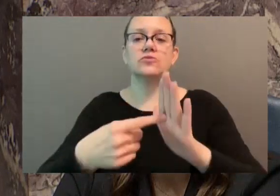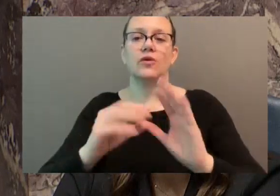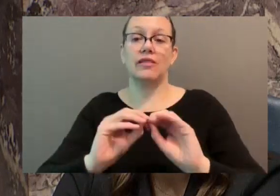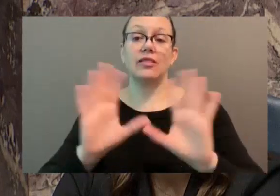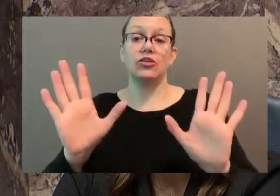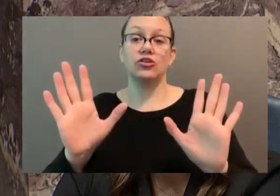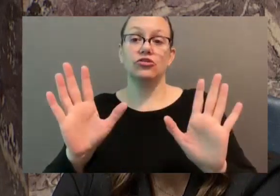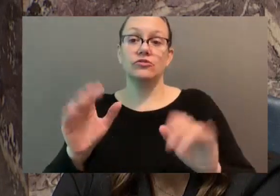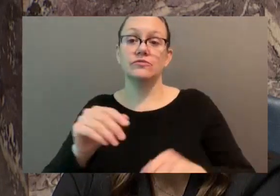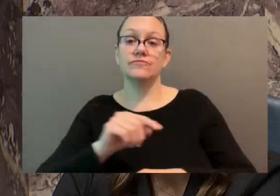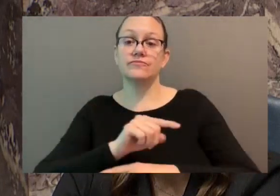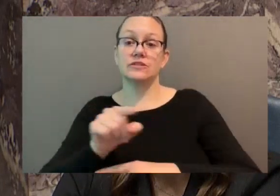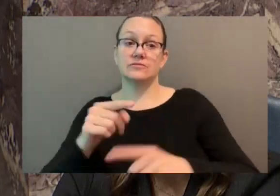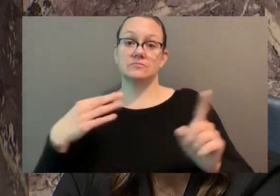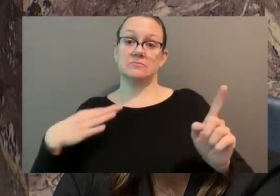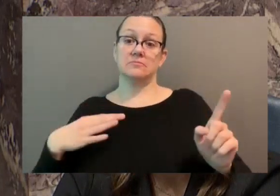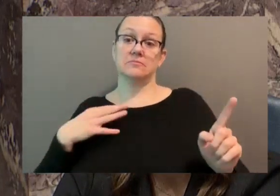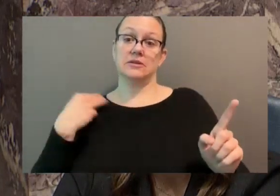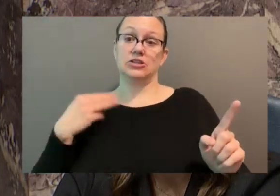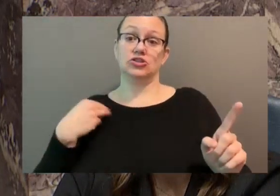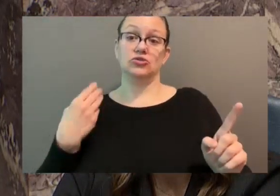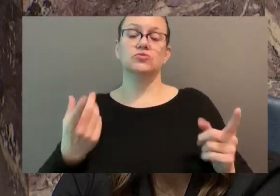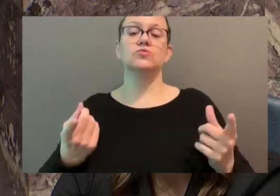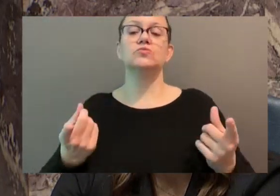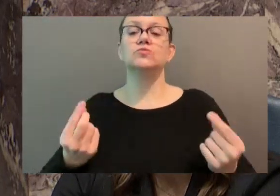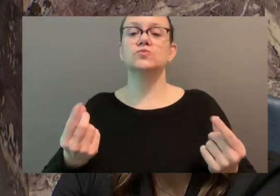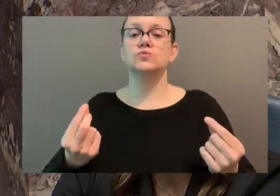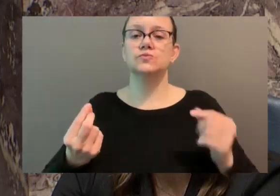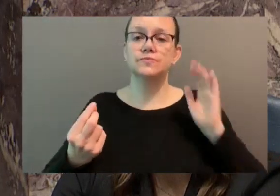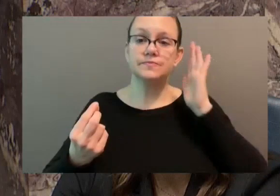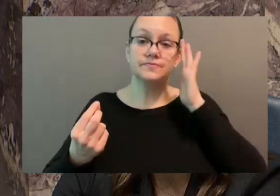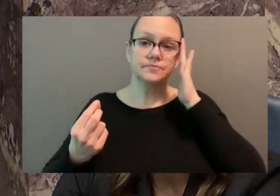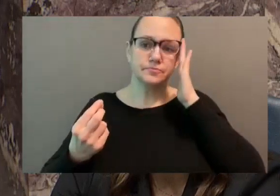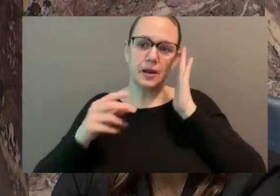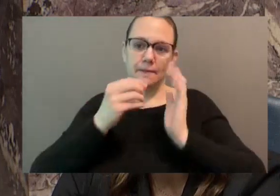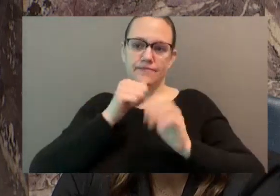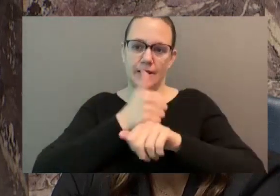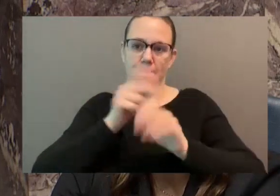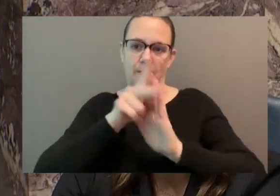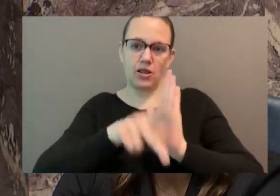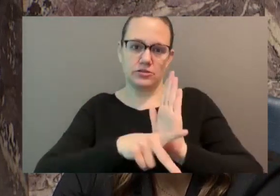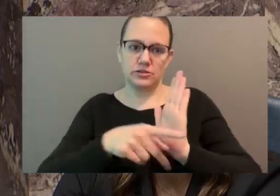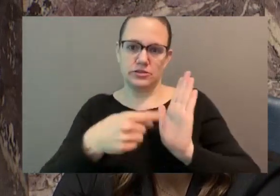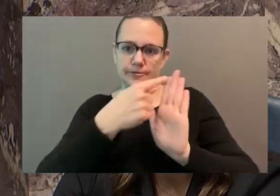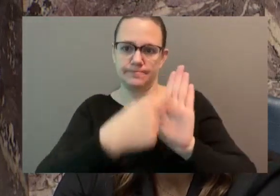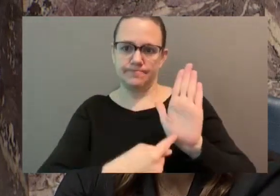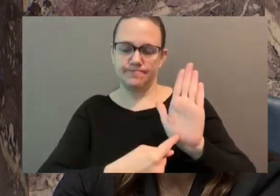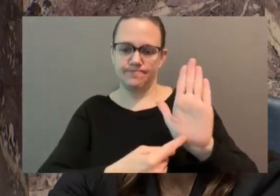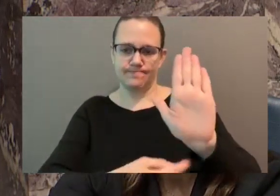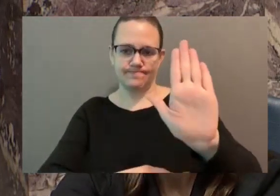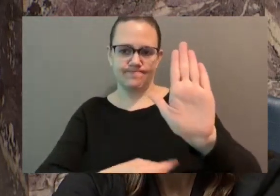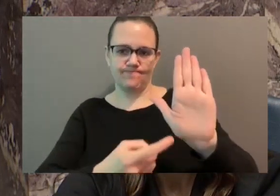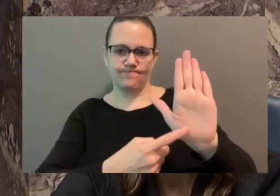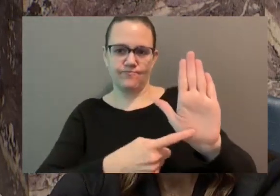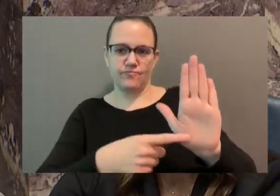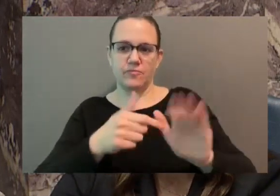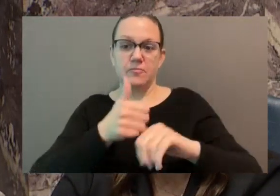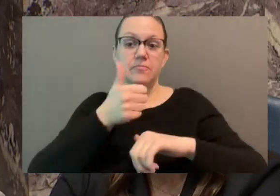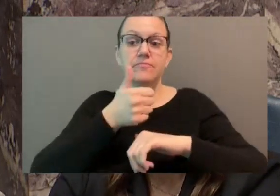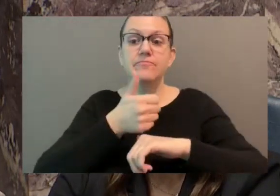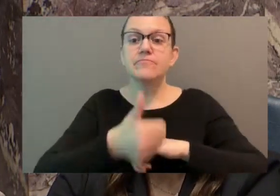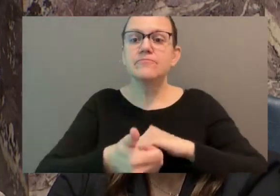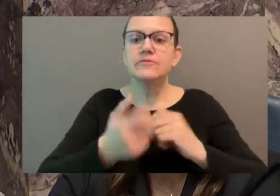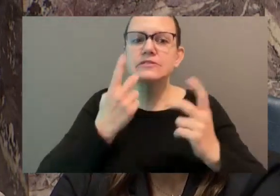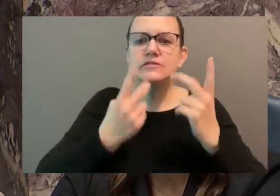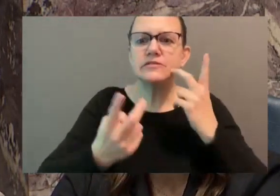specific policy choices that are causing rampant illicit drug use in hospitals across